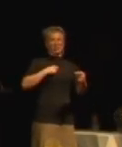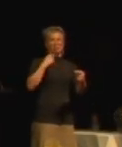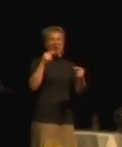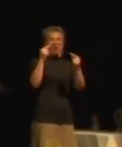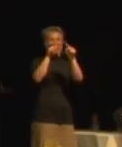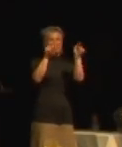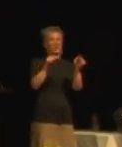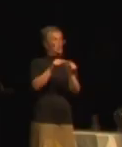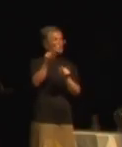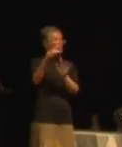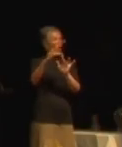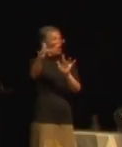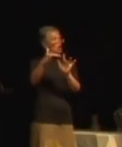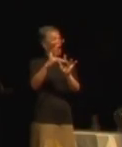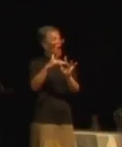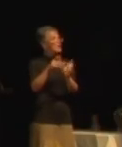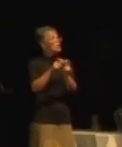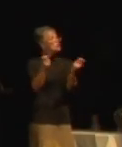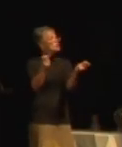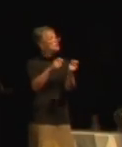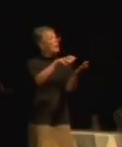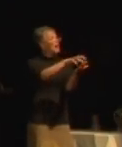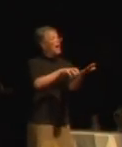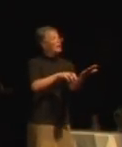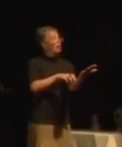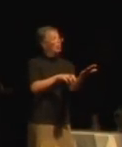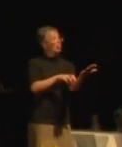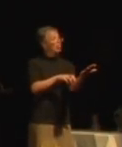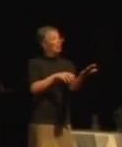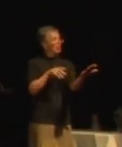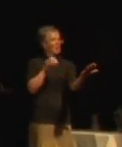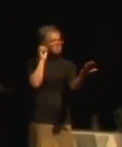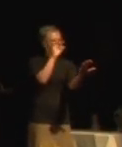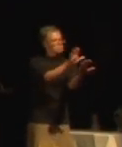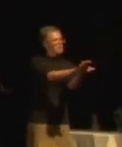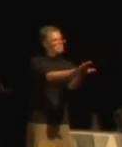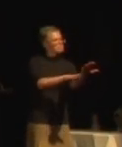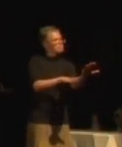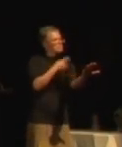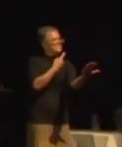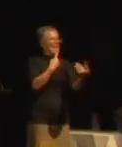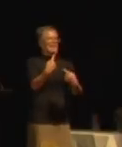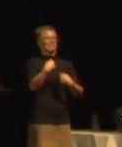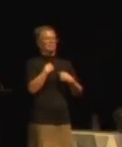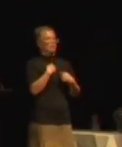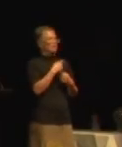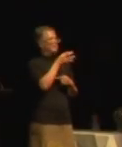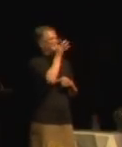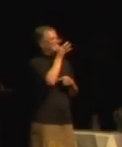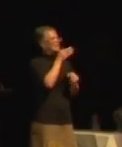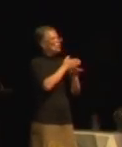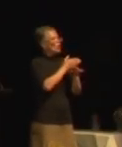my case, it was a newspaper article that appeared in a major Canadian newspaper that identifies me as a sex worker and a